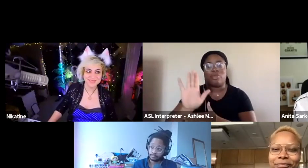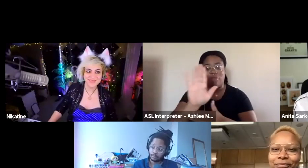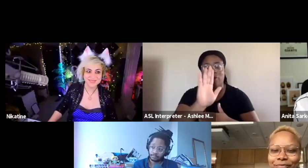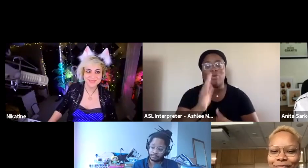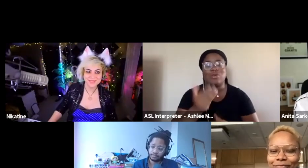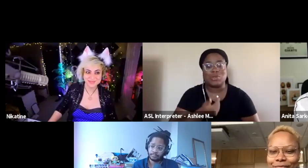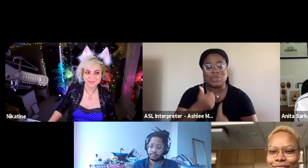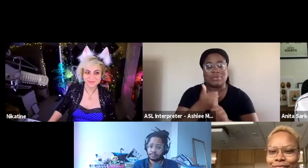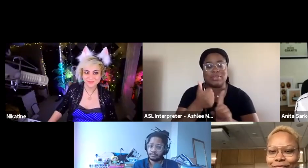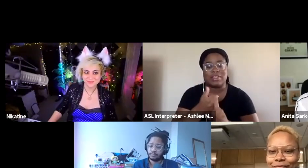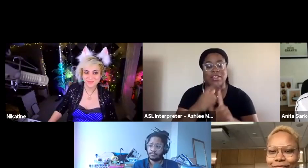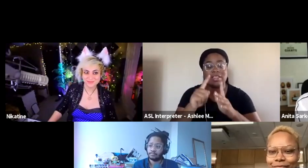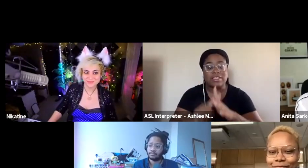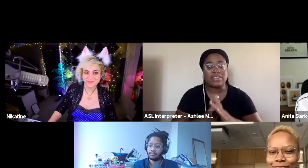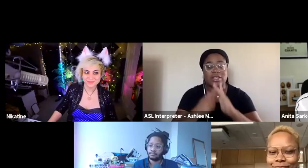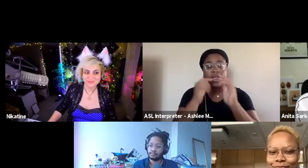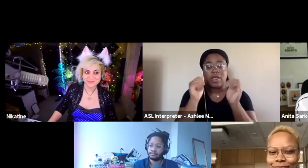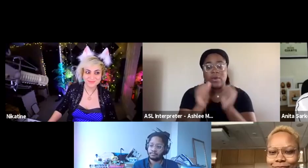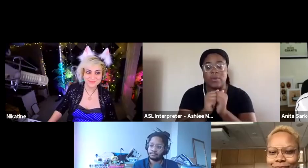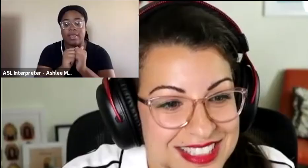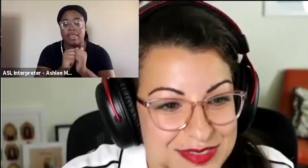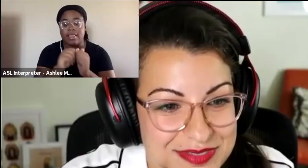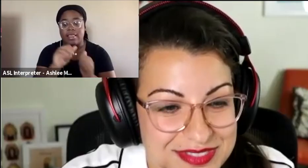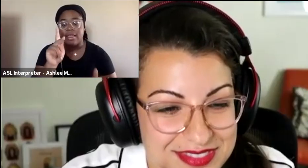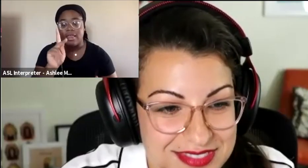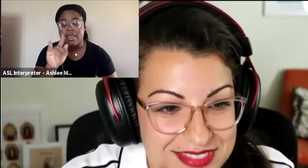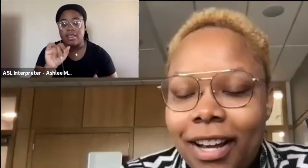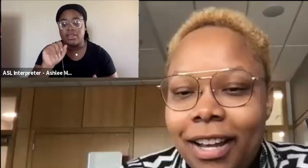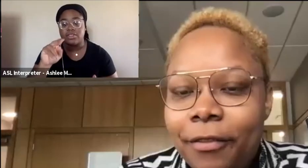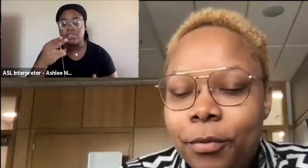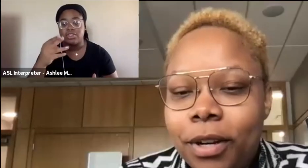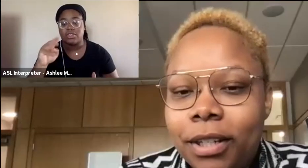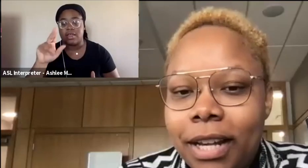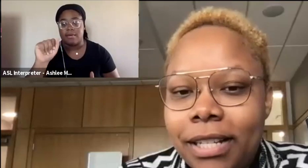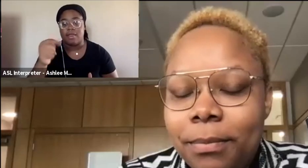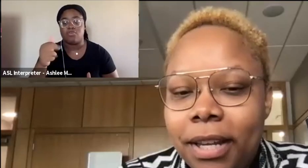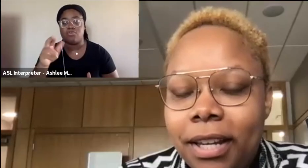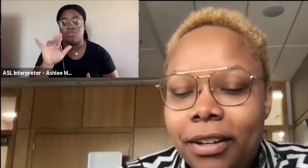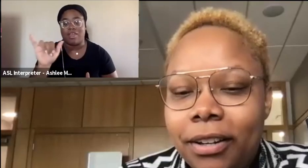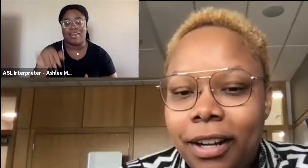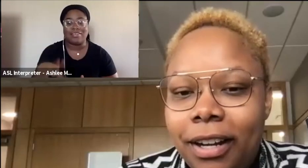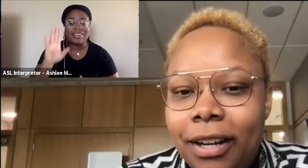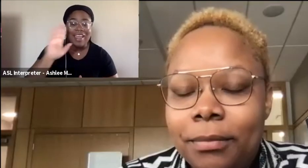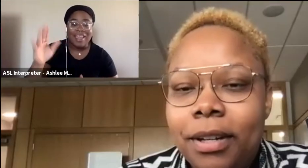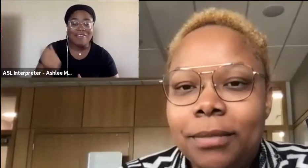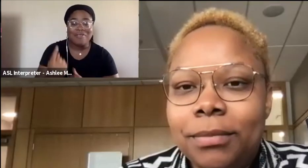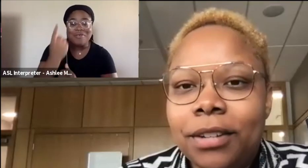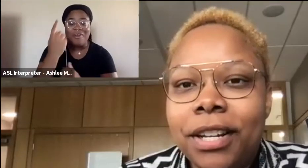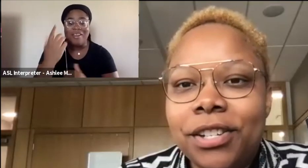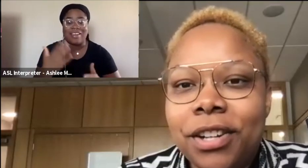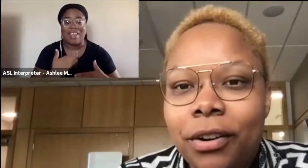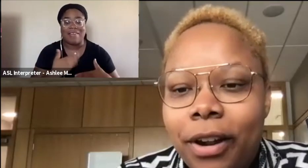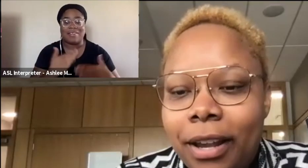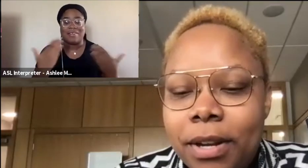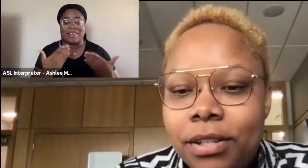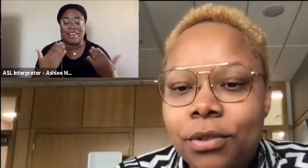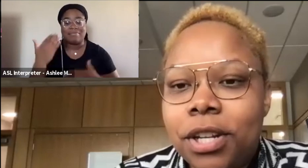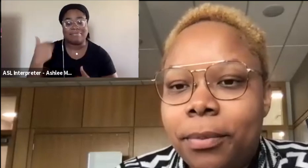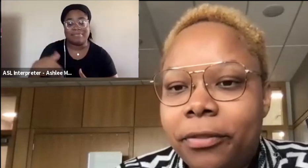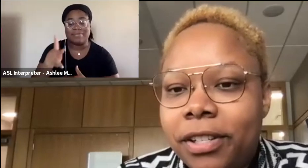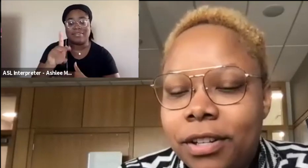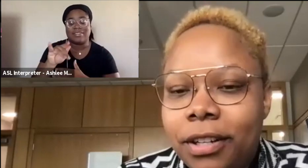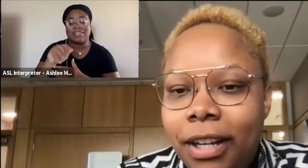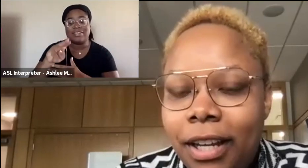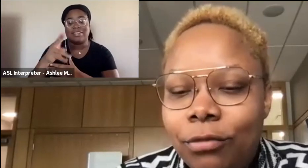let's start with Kishana Gray. Hi everyone. Glad to be here. Um, I'm Dr. Kishana Gray. I'm an